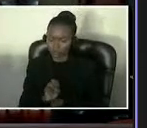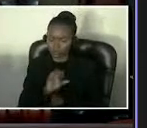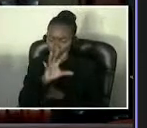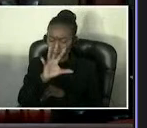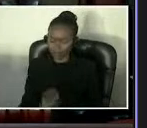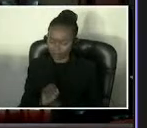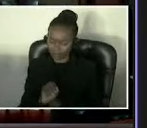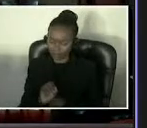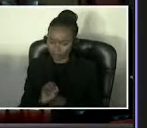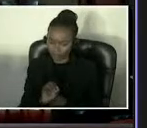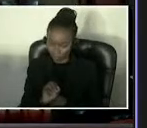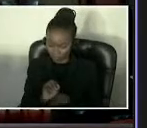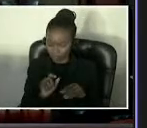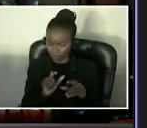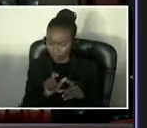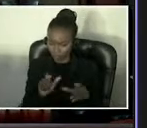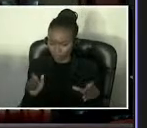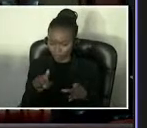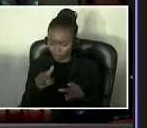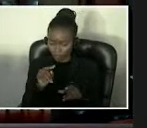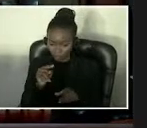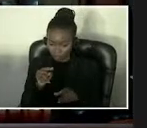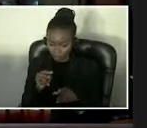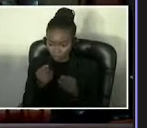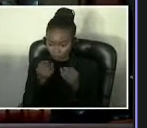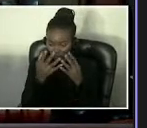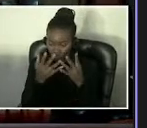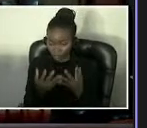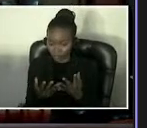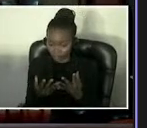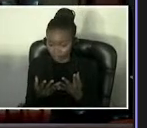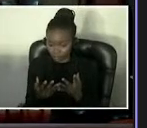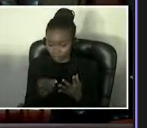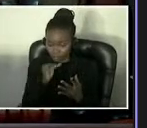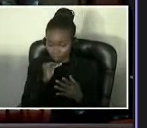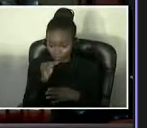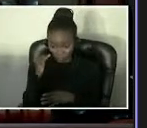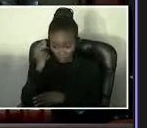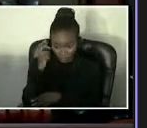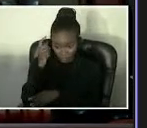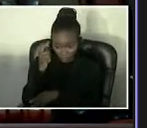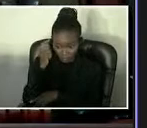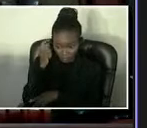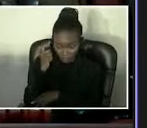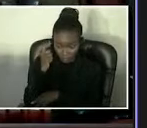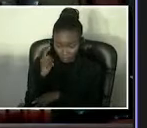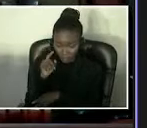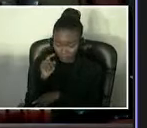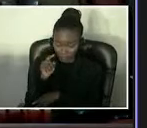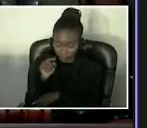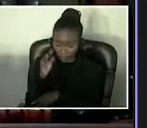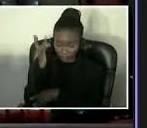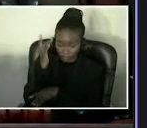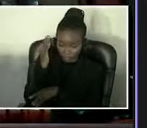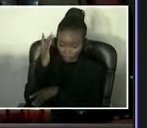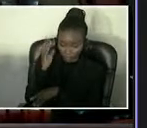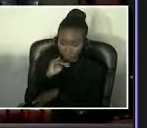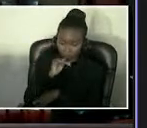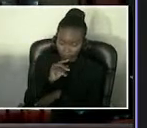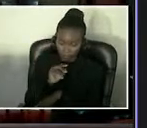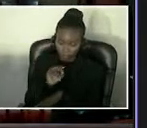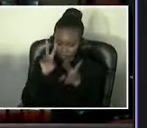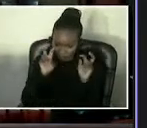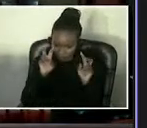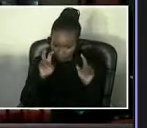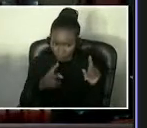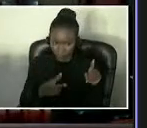budget process of the department is in consideration of the fact mentioned above surely the issue of budget cuts would not be impacting as